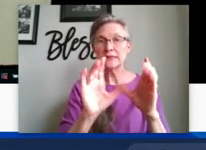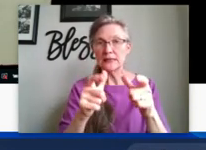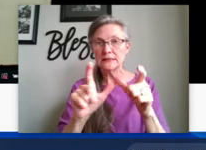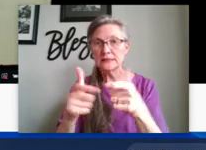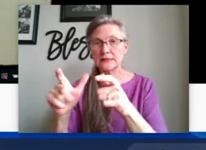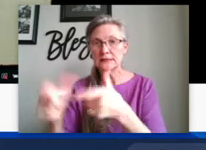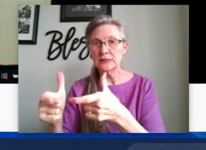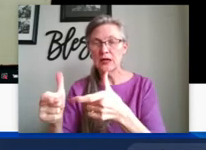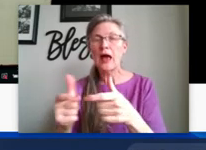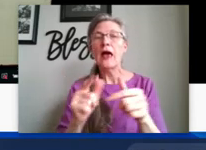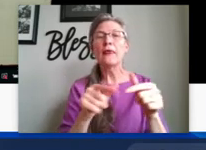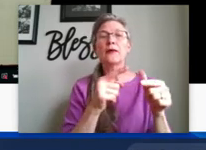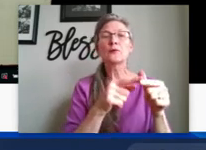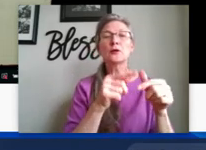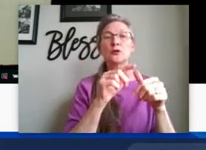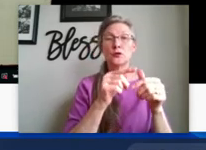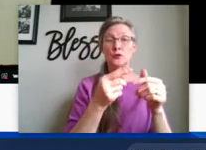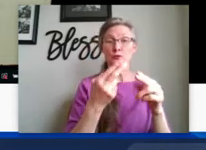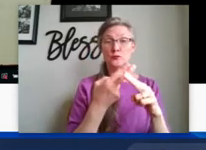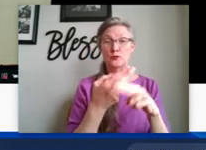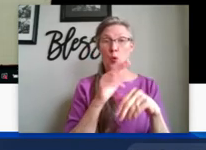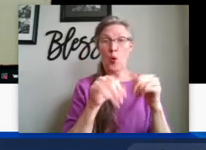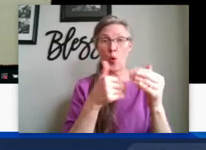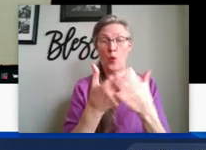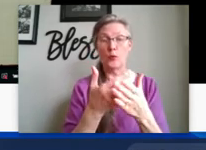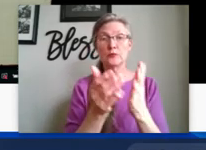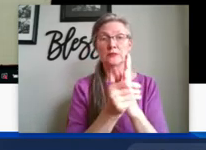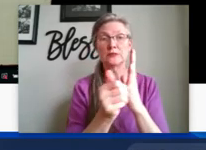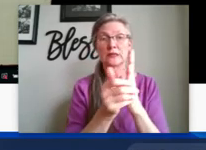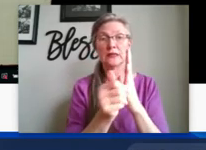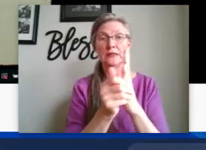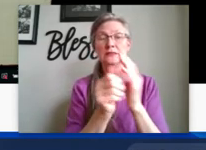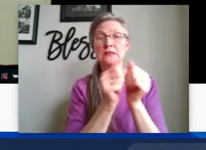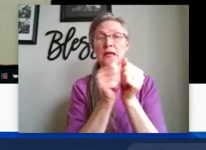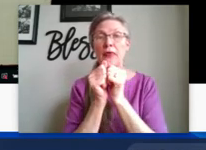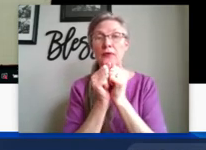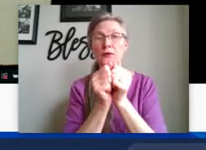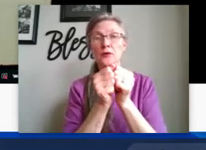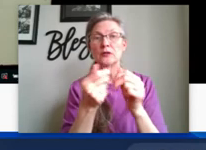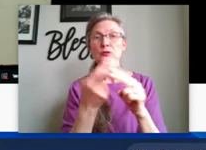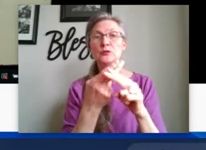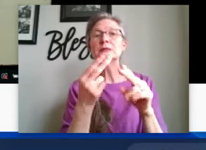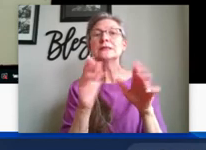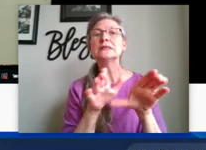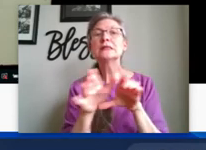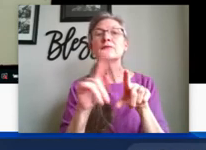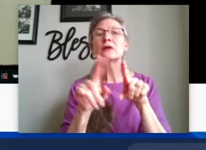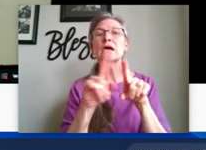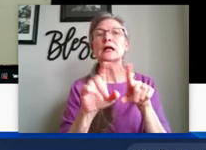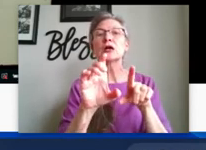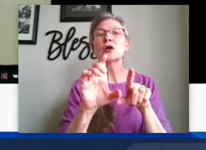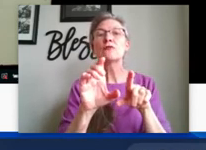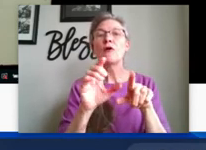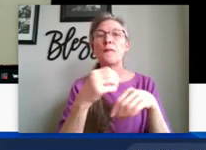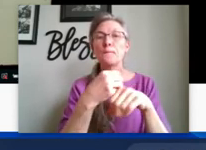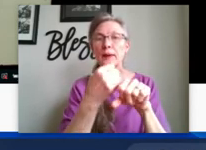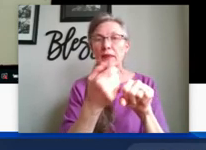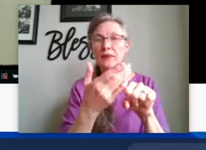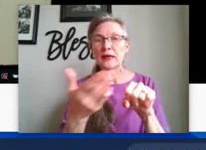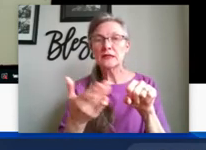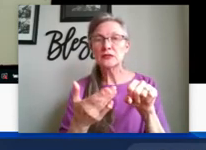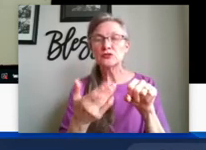graphs, using tables and finding patterns in order to really analyze data sets more